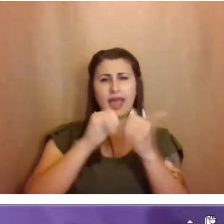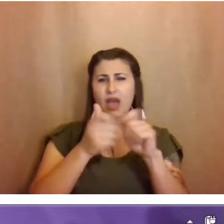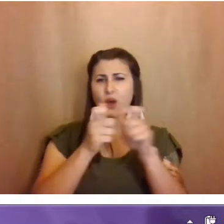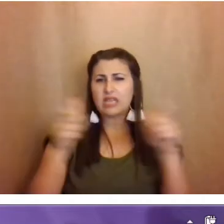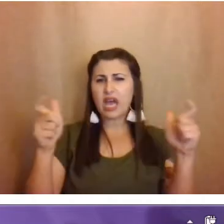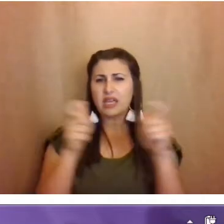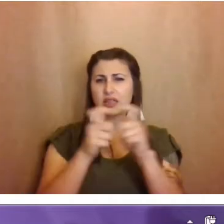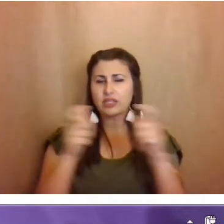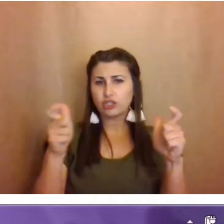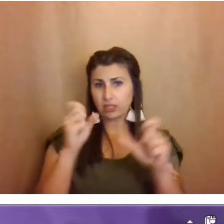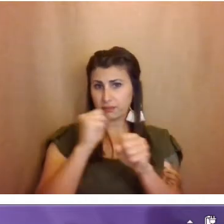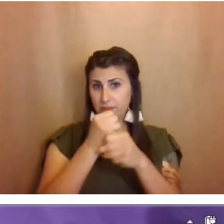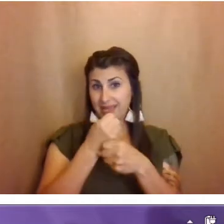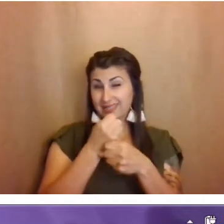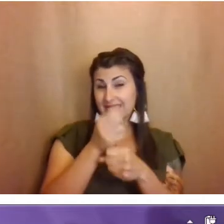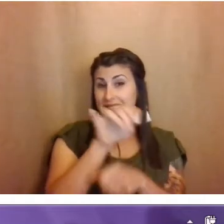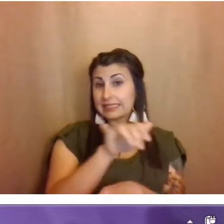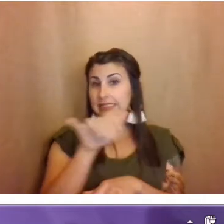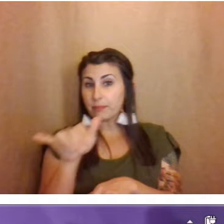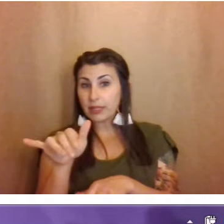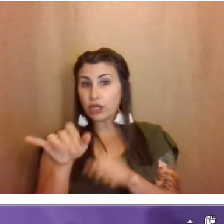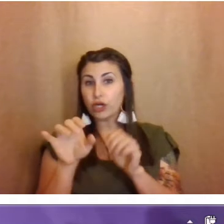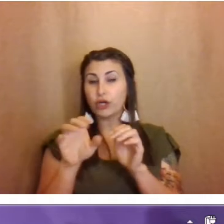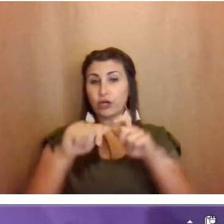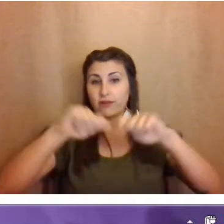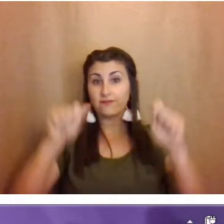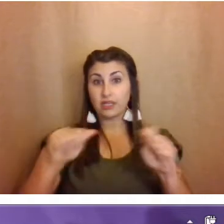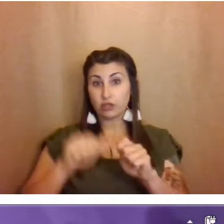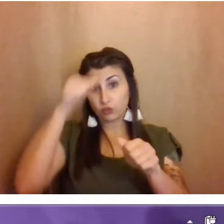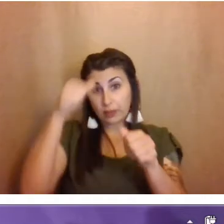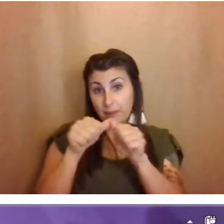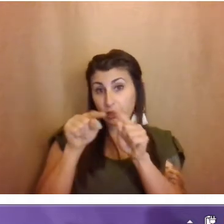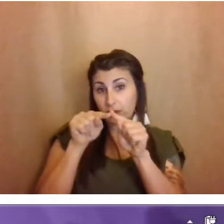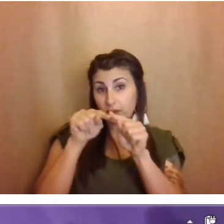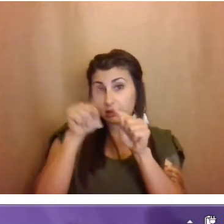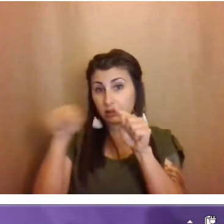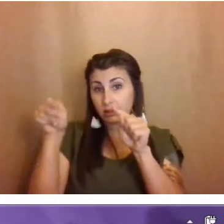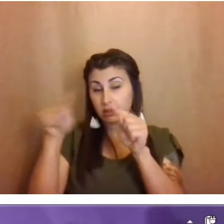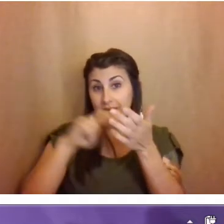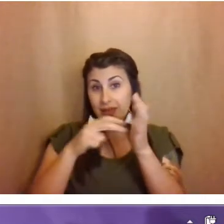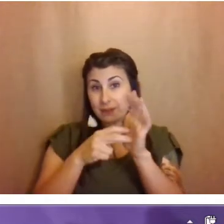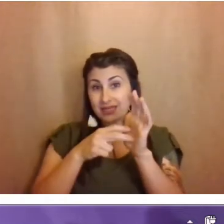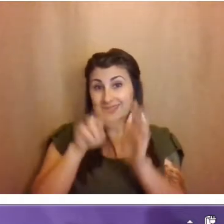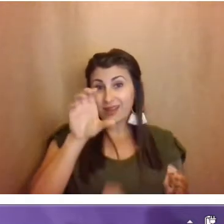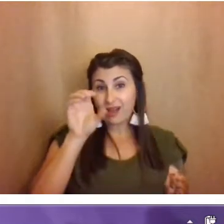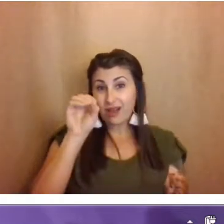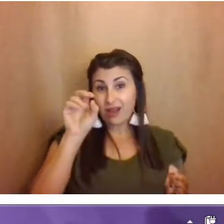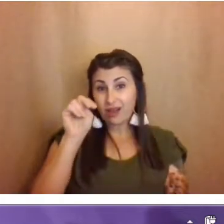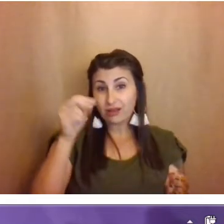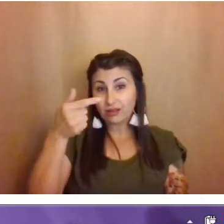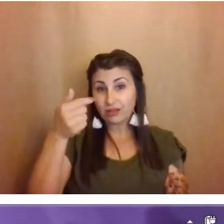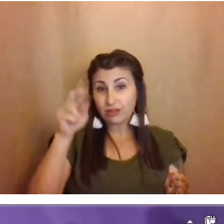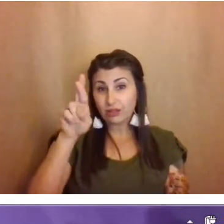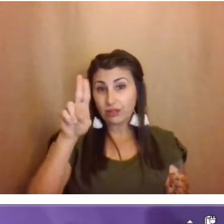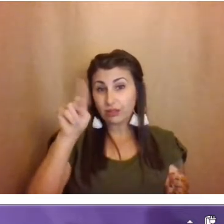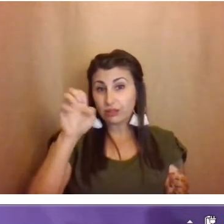Today we're going to see how dilations create similar figures. Remember, that's the symbol right here. Similar